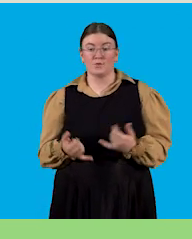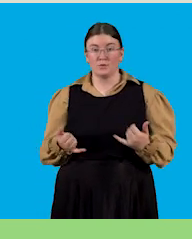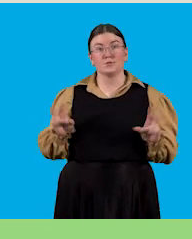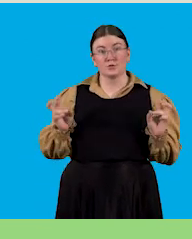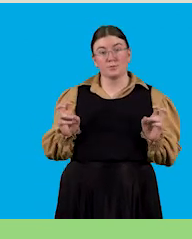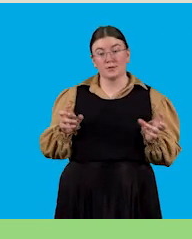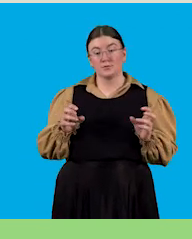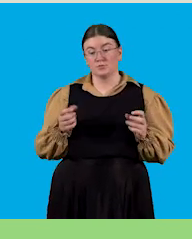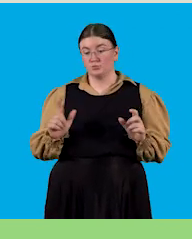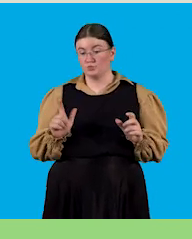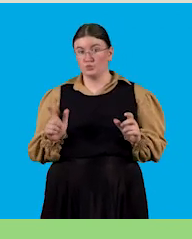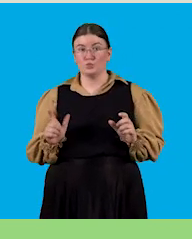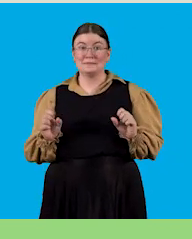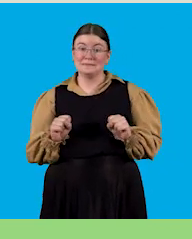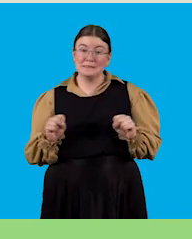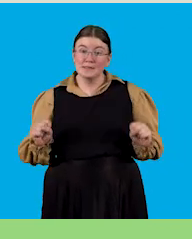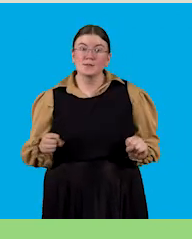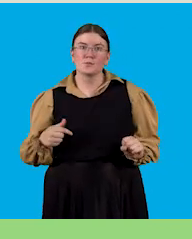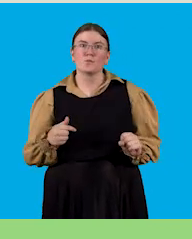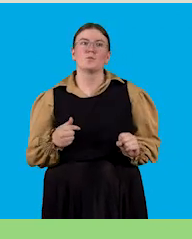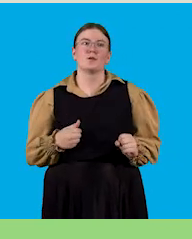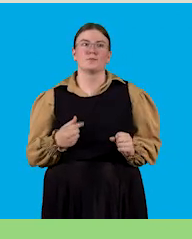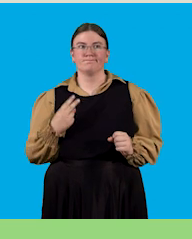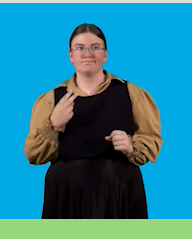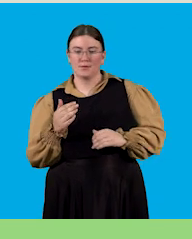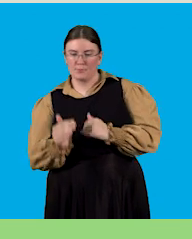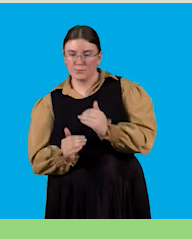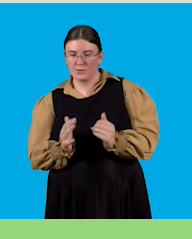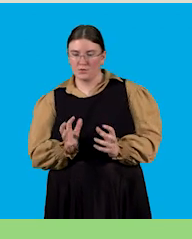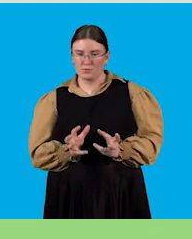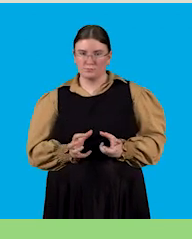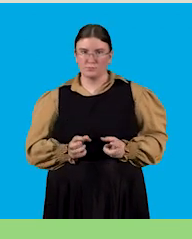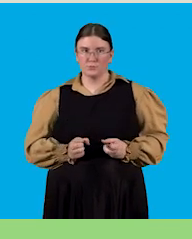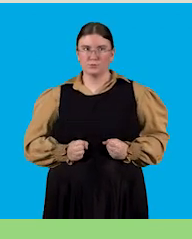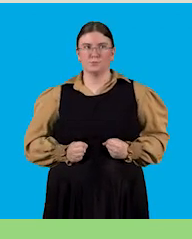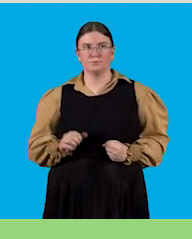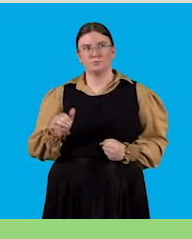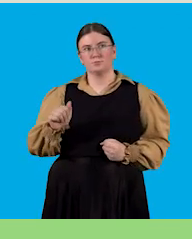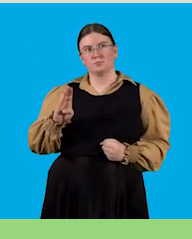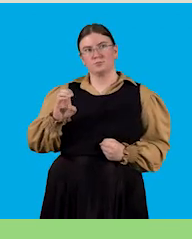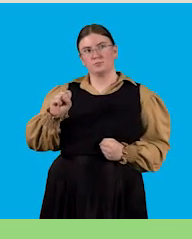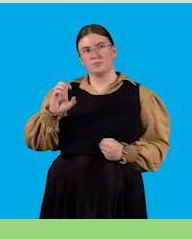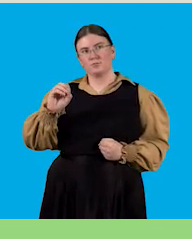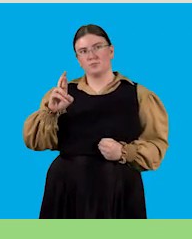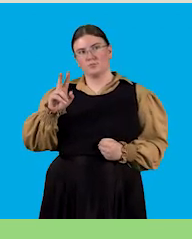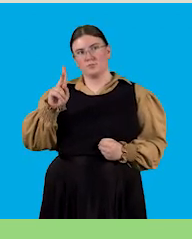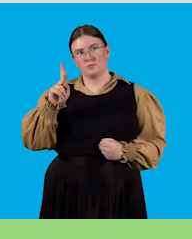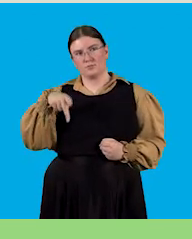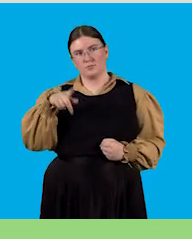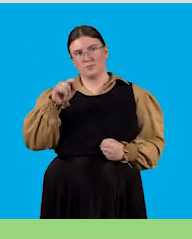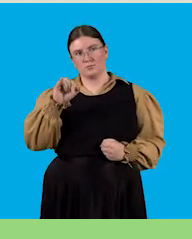on the excretory system. We are going to look at the process of absorption. This is a process in